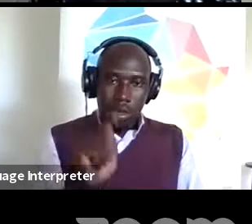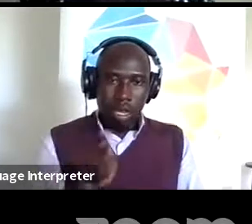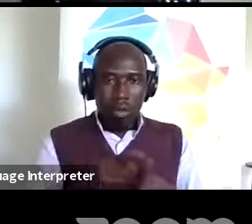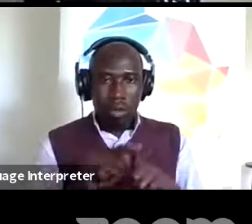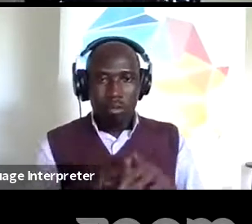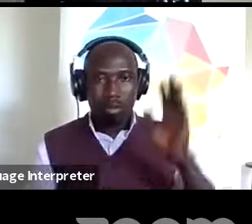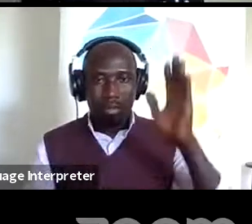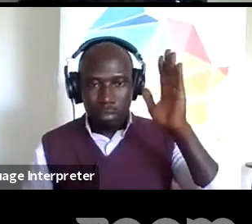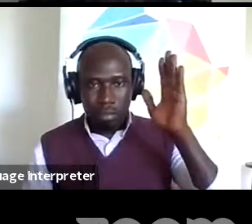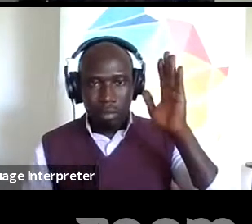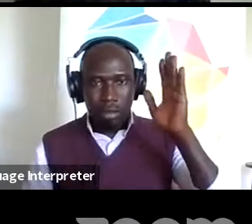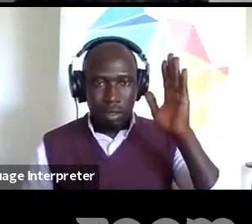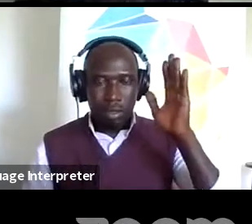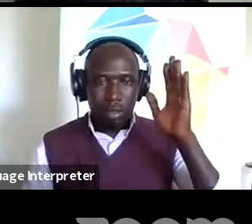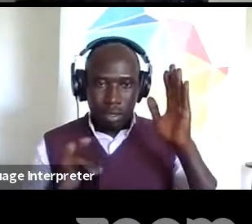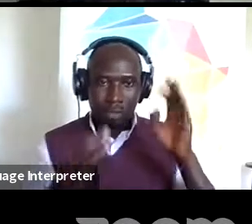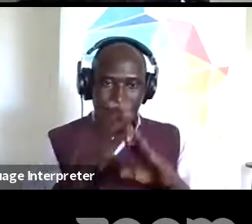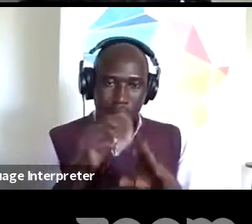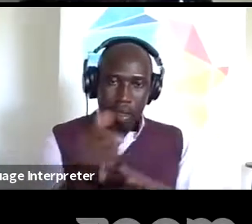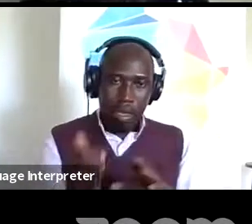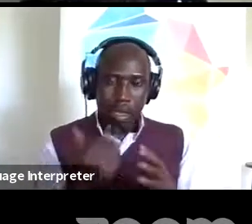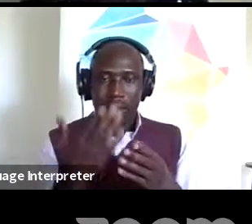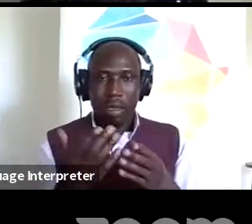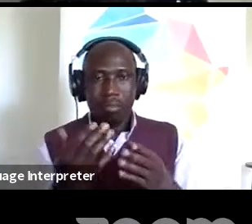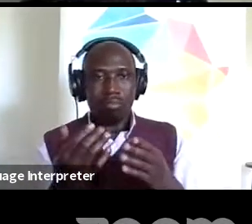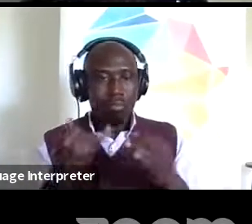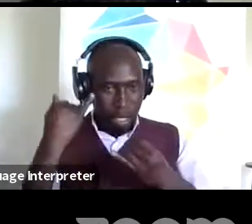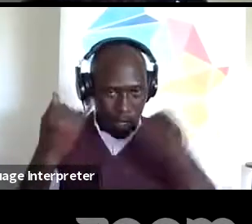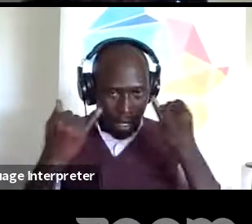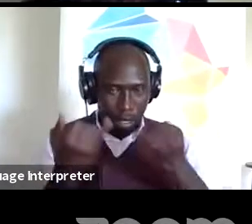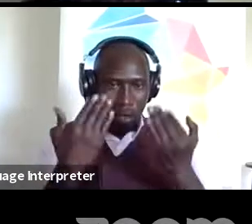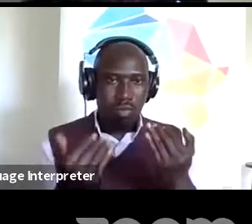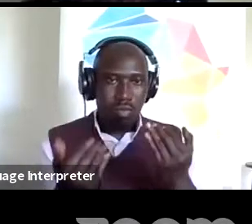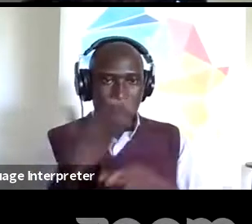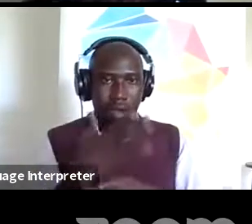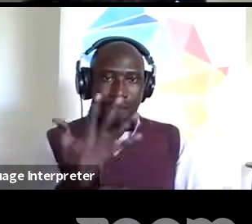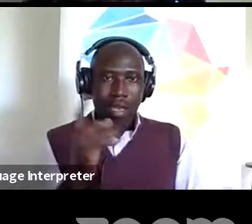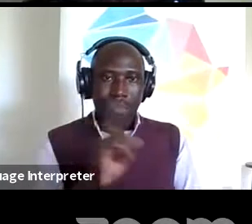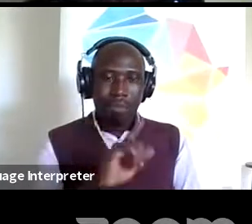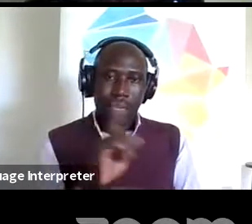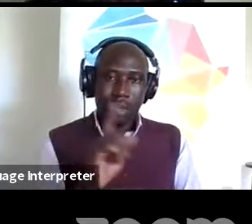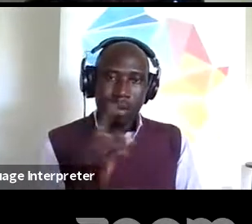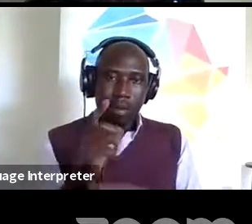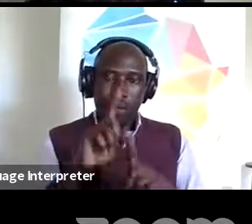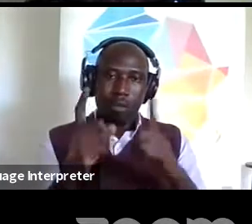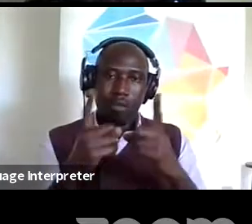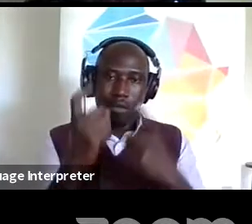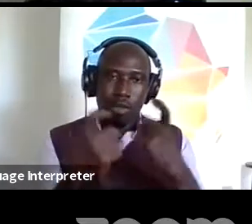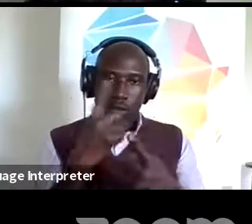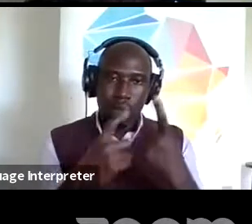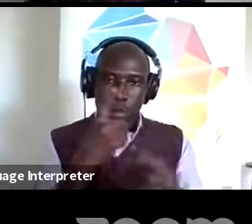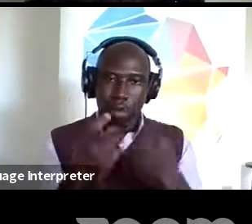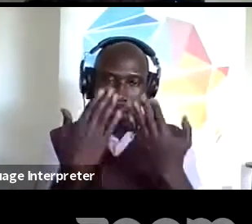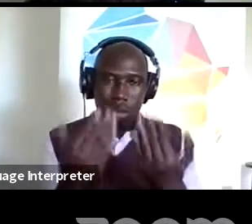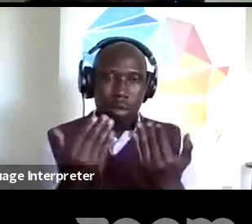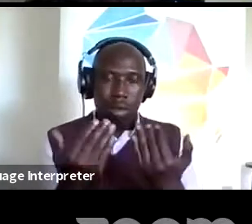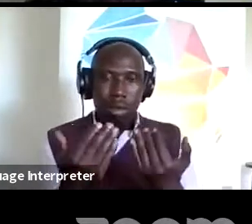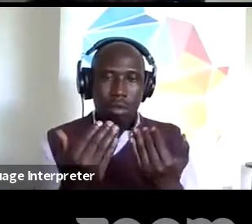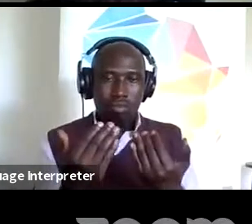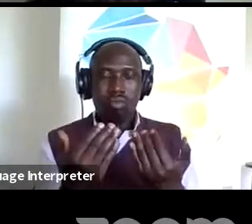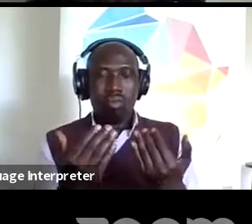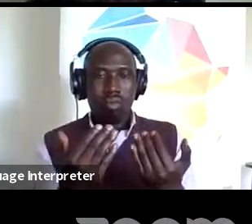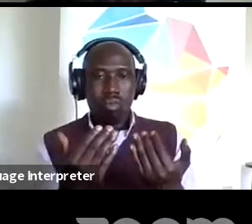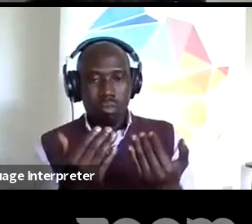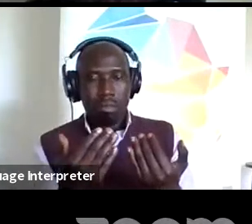hand should you have any interventions. We're going to go into 5 minutes for questions for Nompilo, who